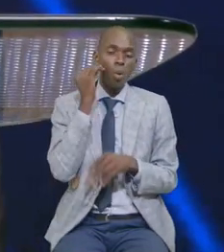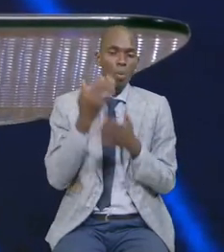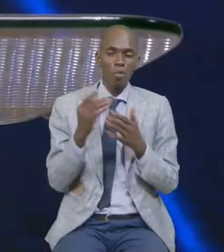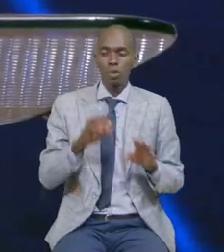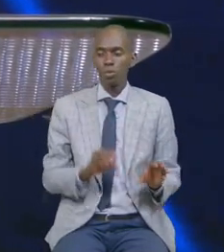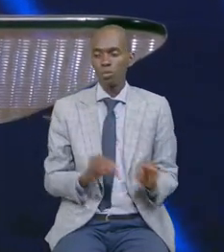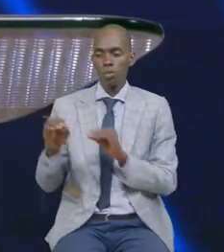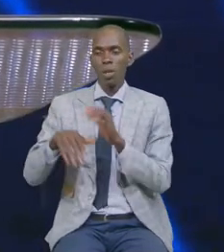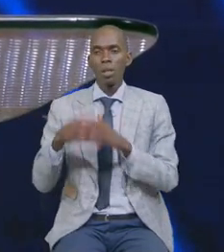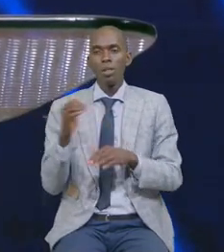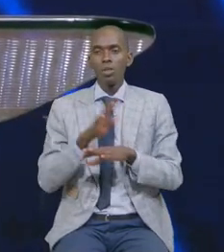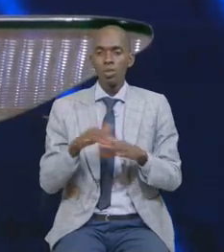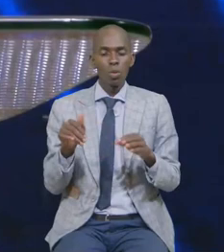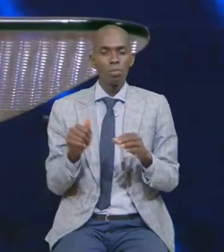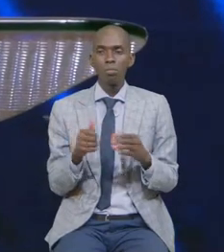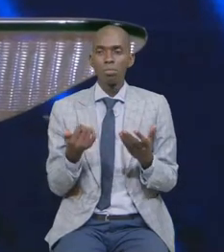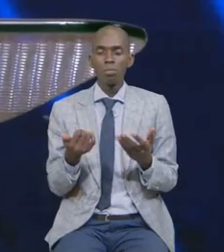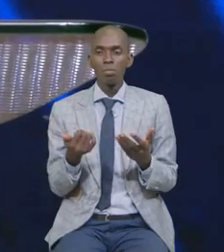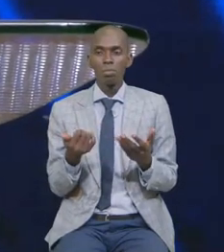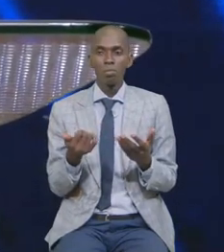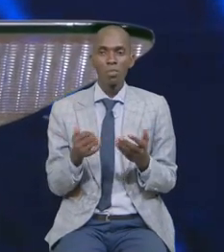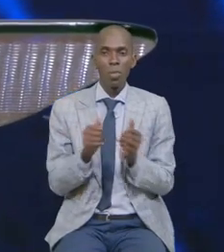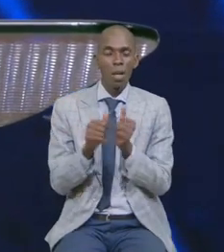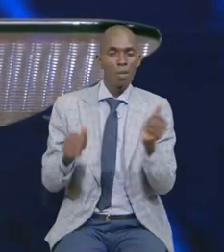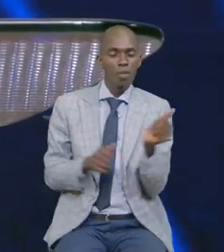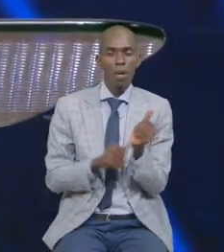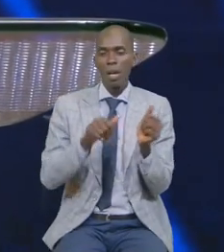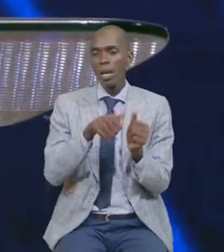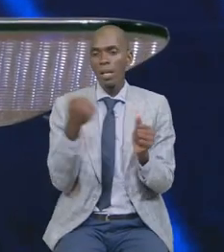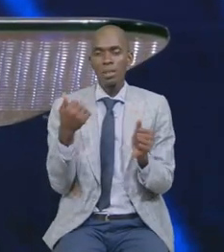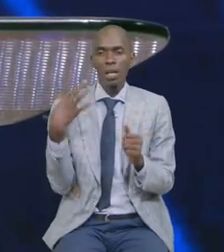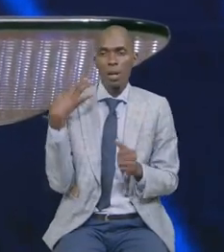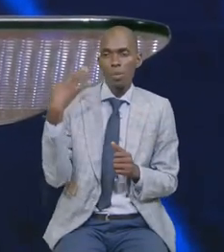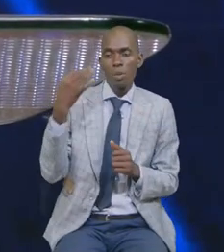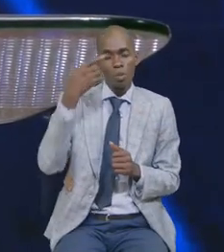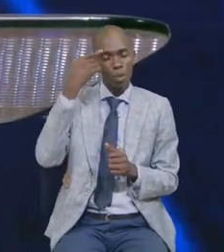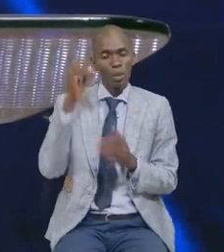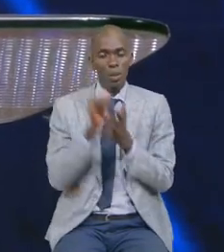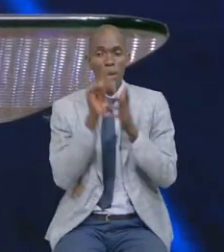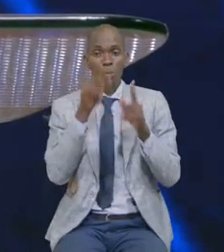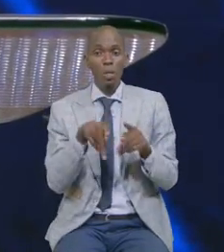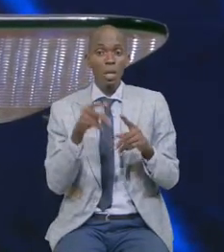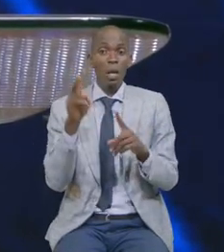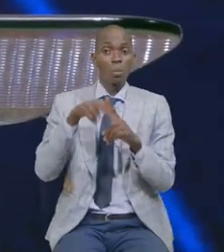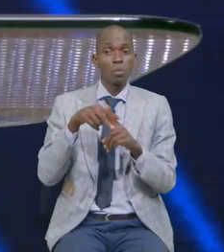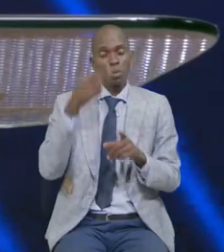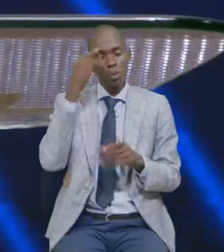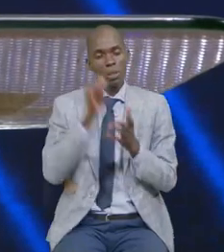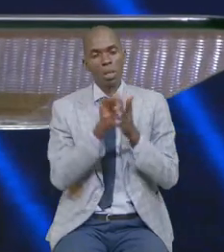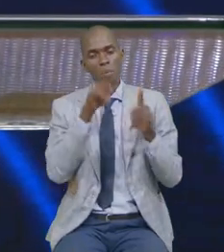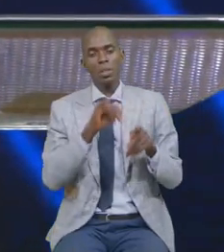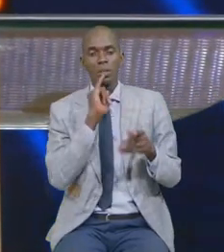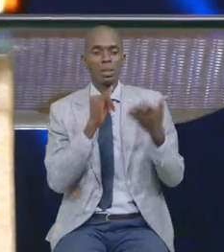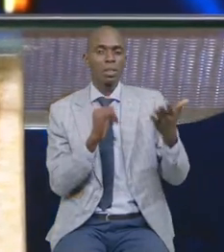avoid any appointments you have because that person is going to be there never don't avoid